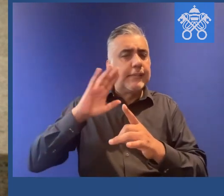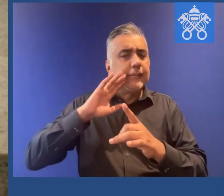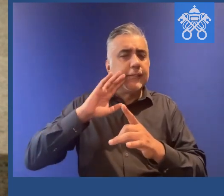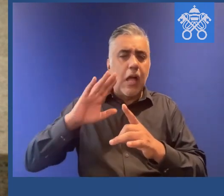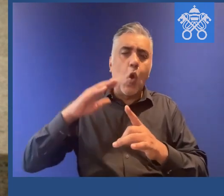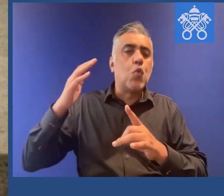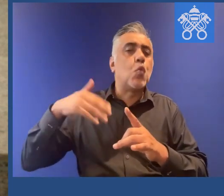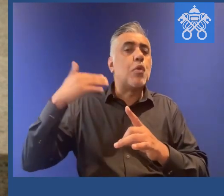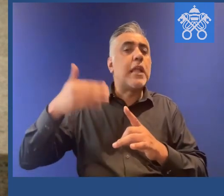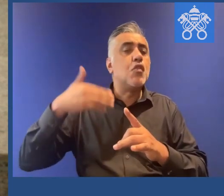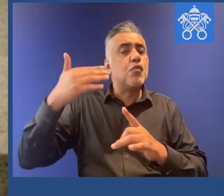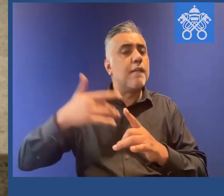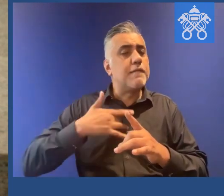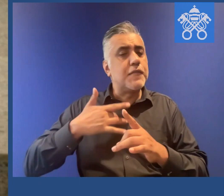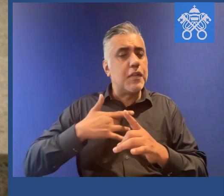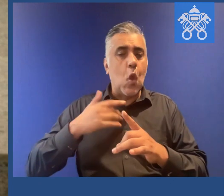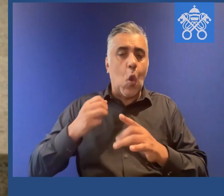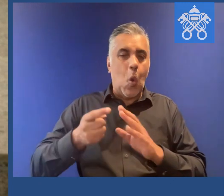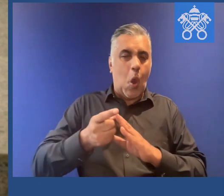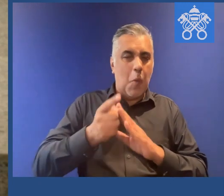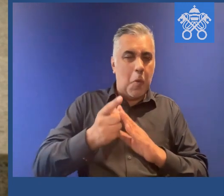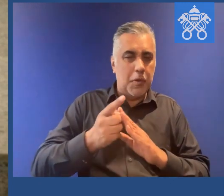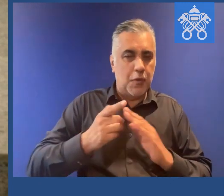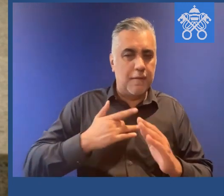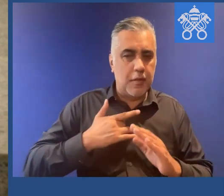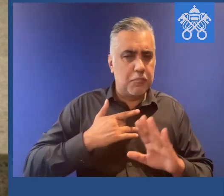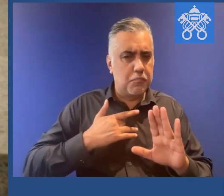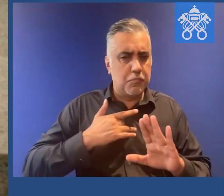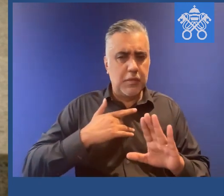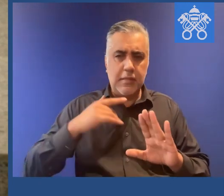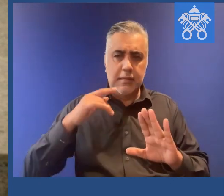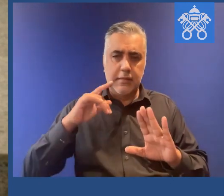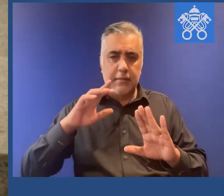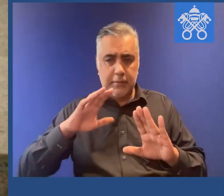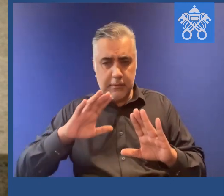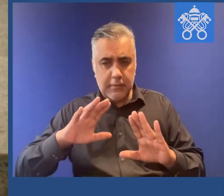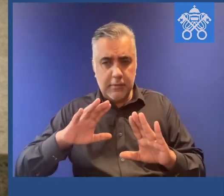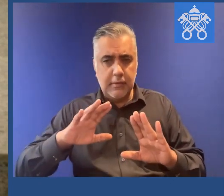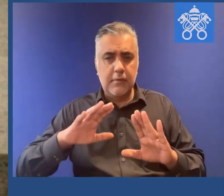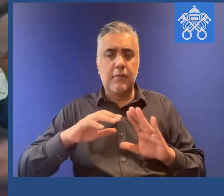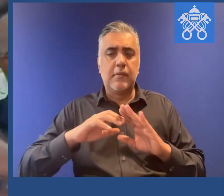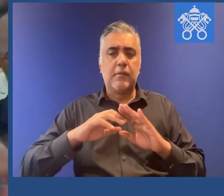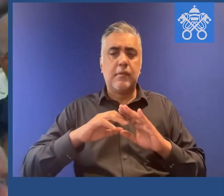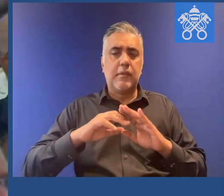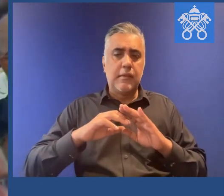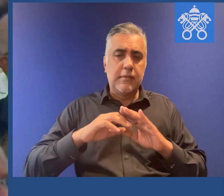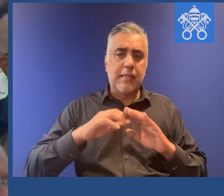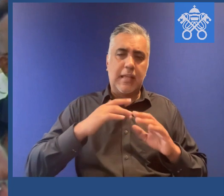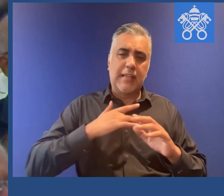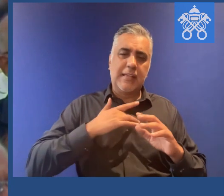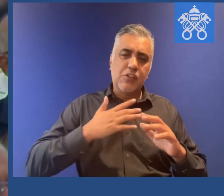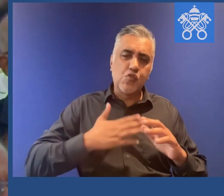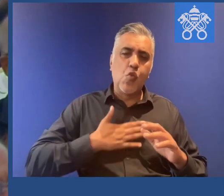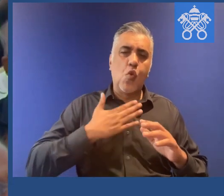an occasional feeling or a momentary emotion. Still less is it that kind